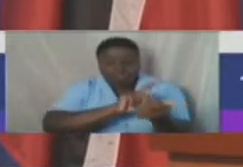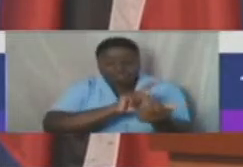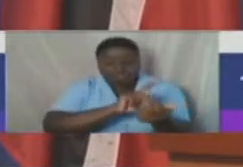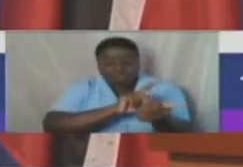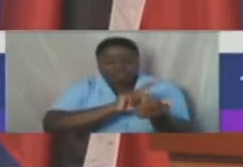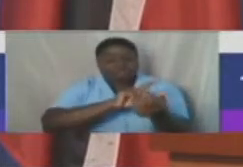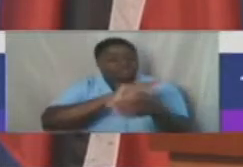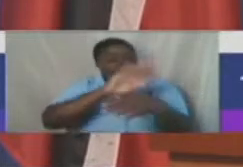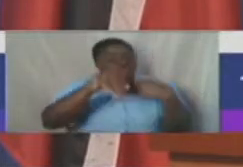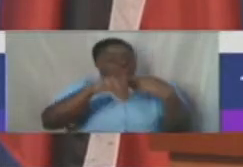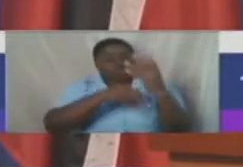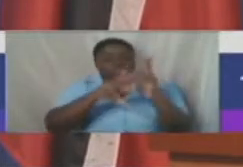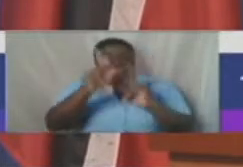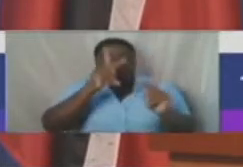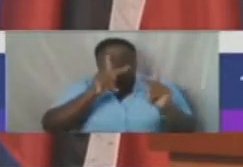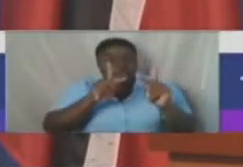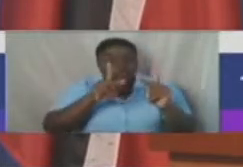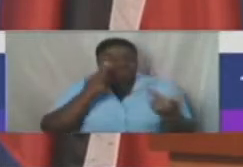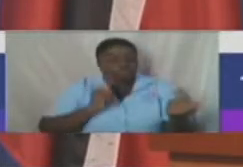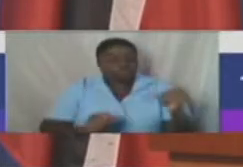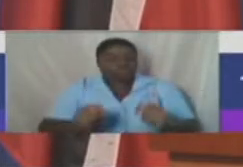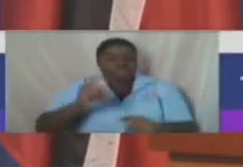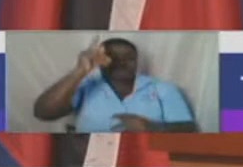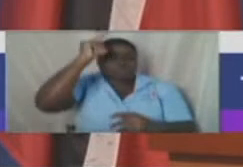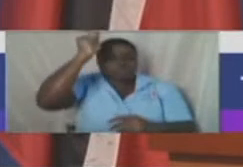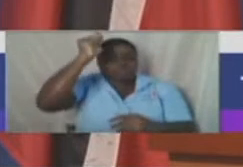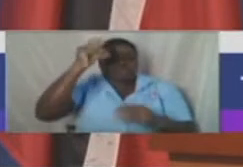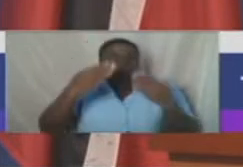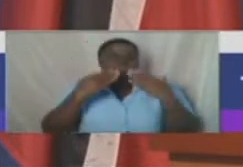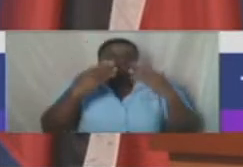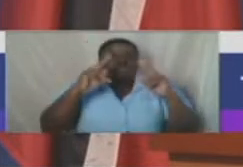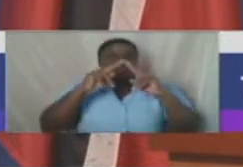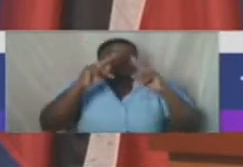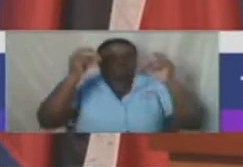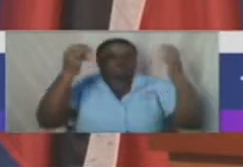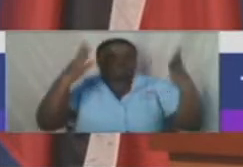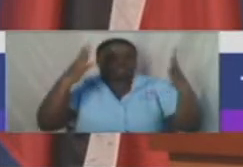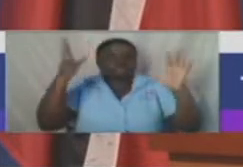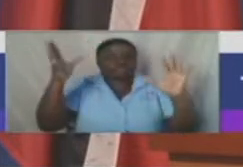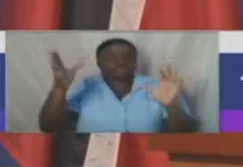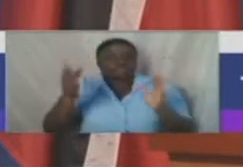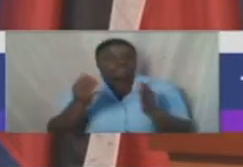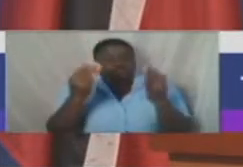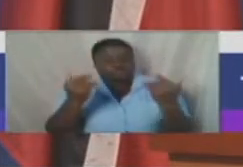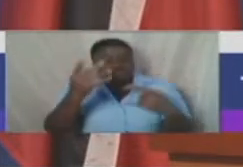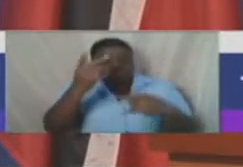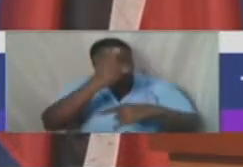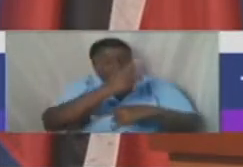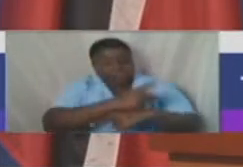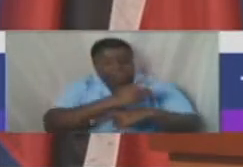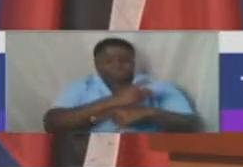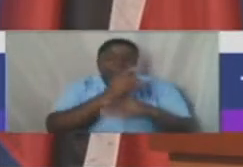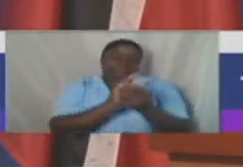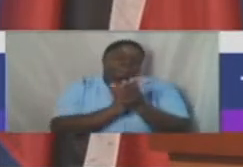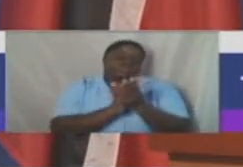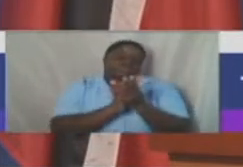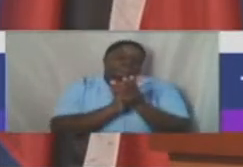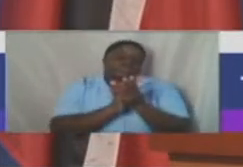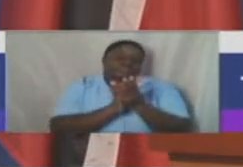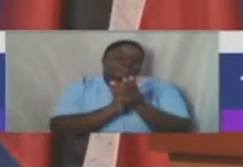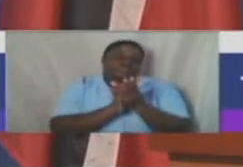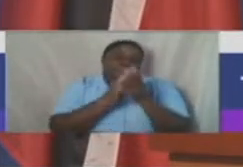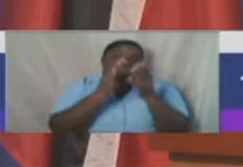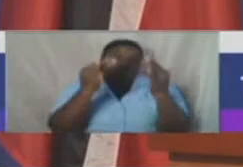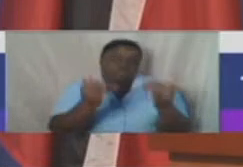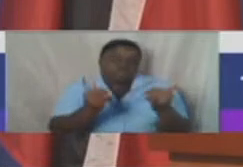listening population of Trinidad and Tobago. Thank you very much for joining us at our press conference this afternoon. This afternoon, I'd